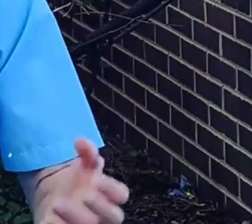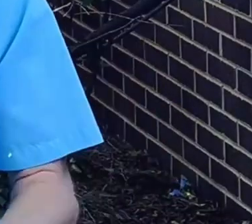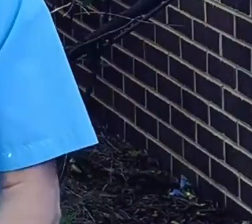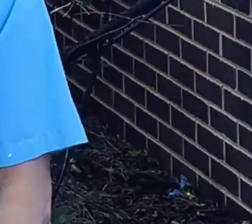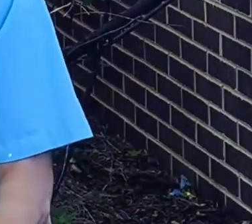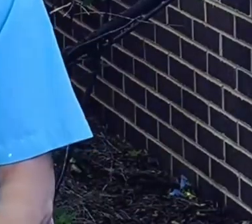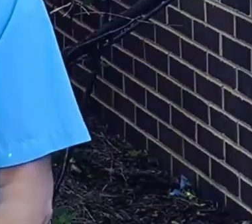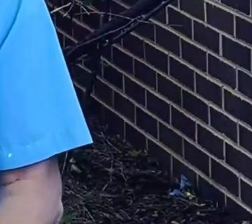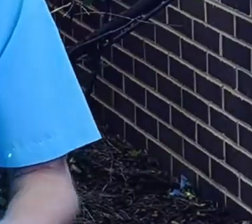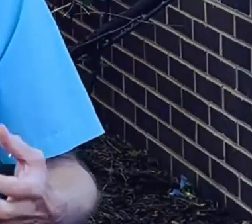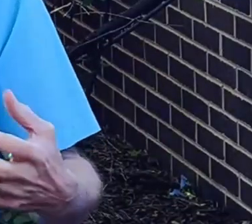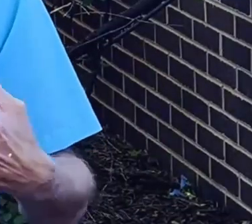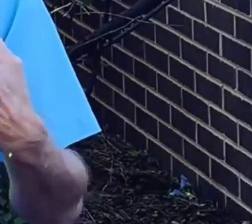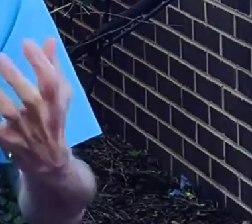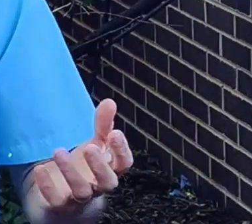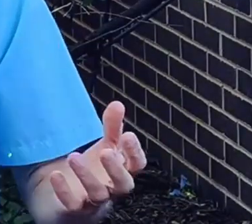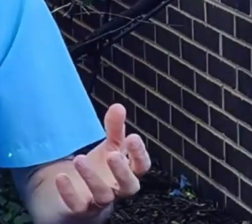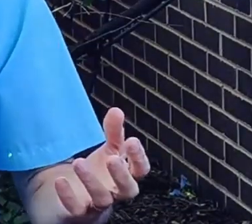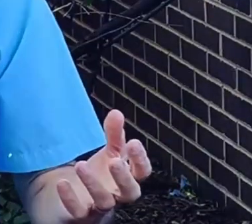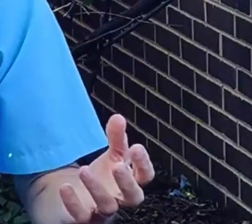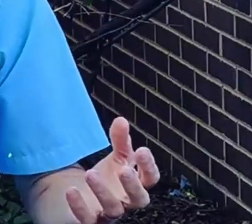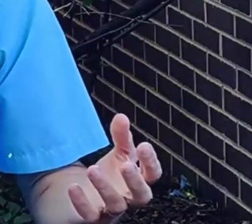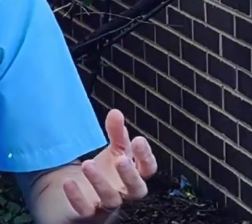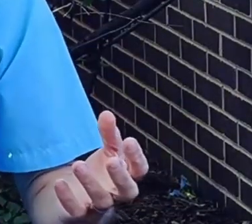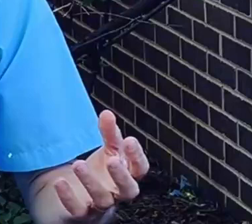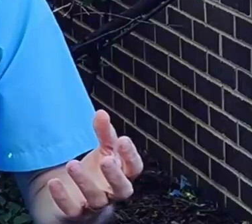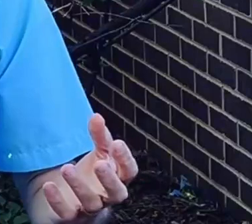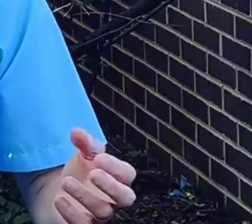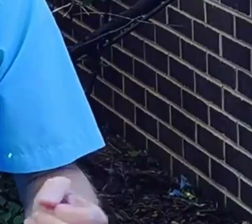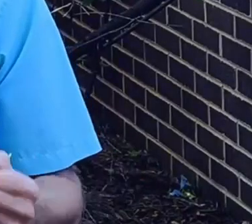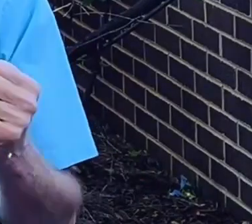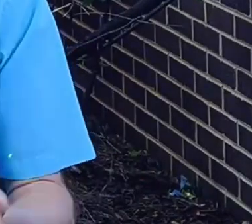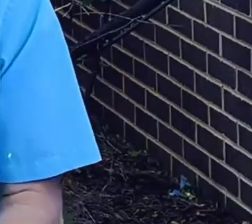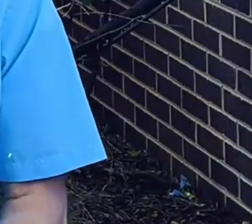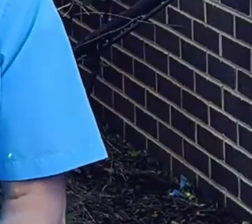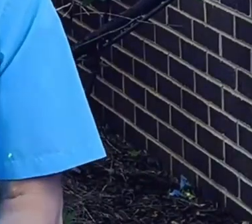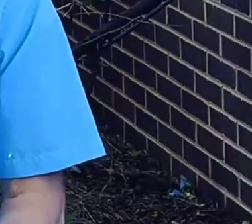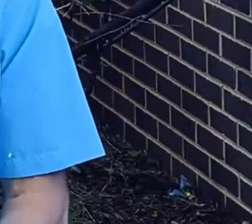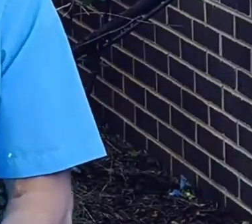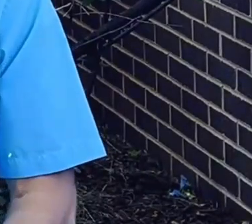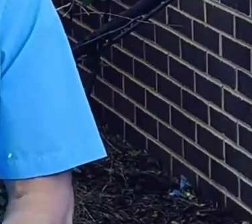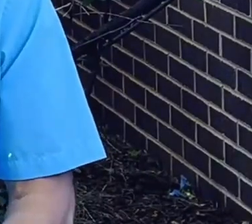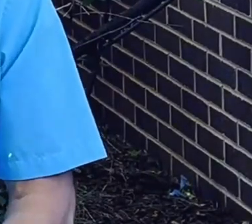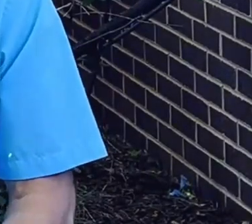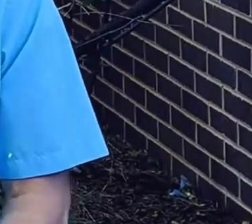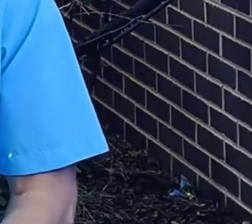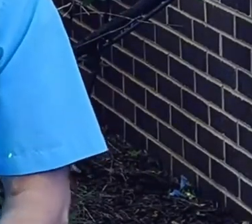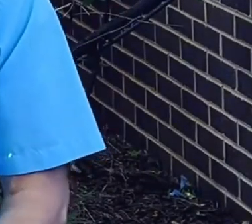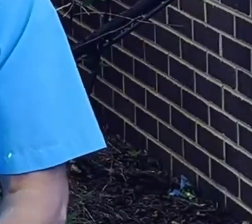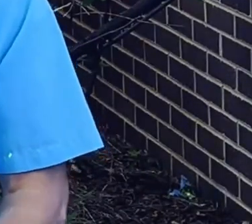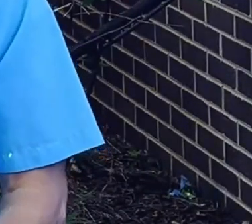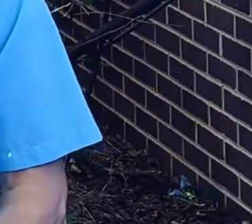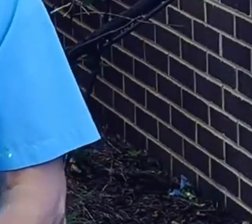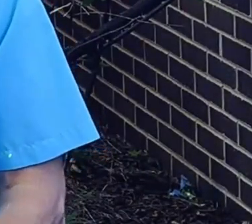was fair when he had to discipline students. He was always kind and gentle, and he knew how to,